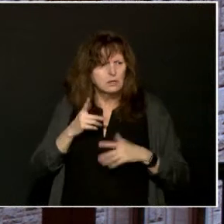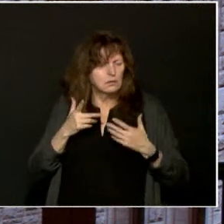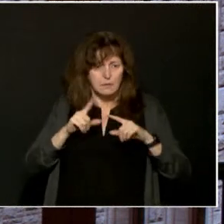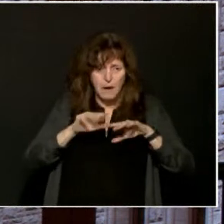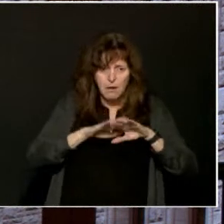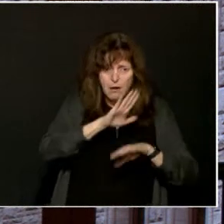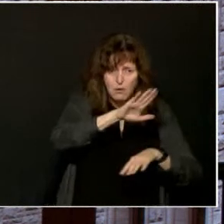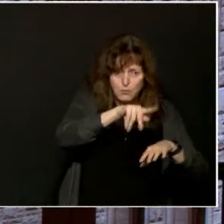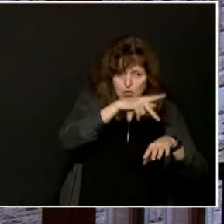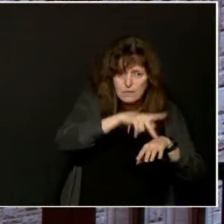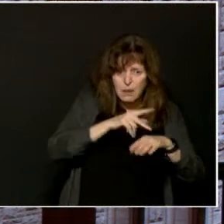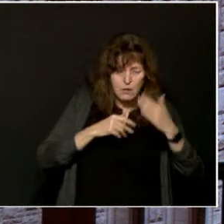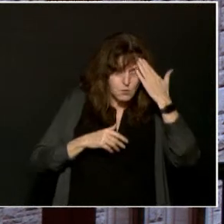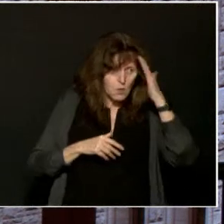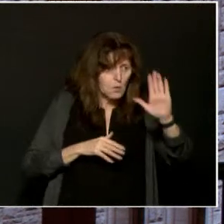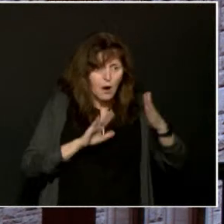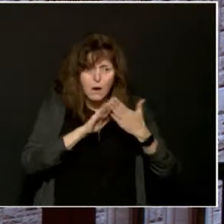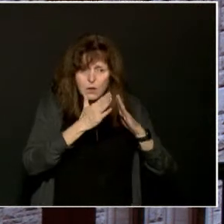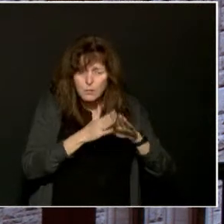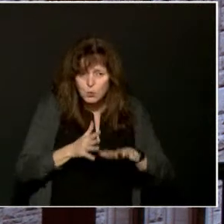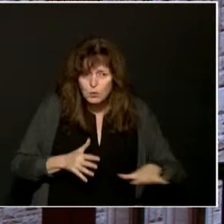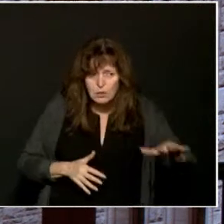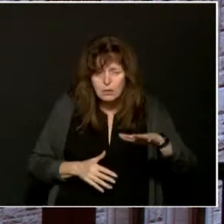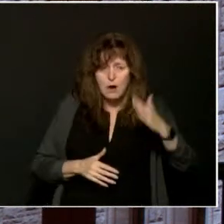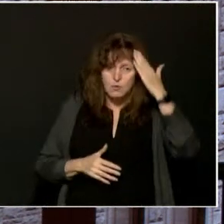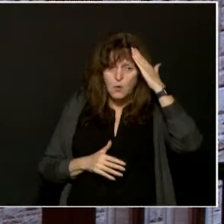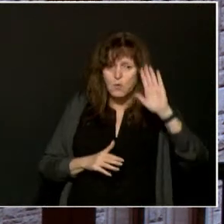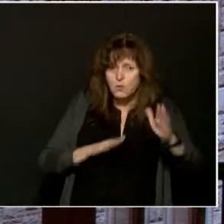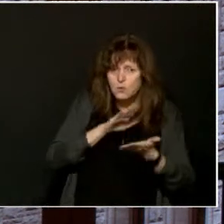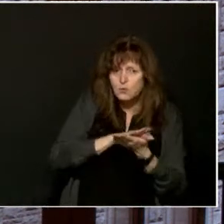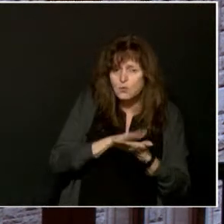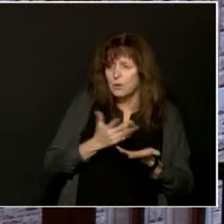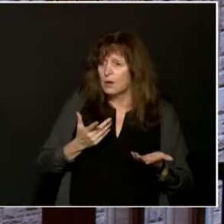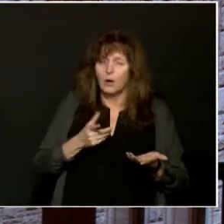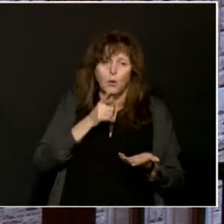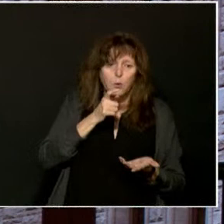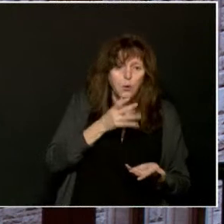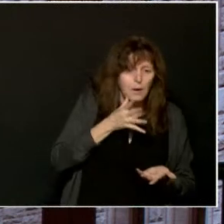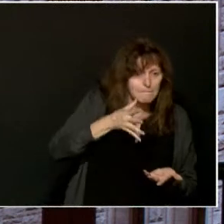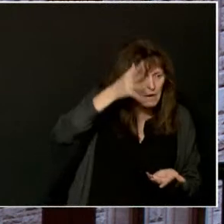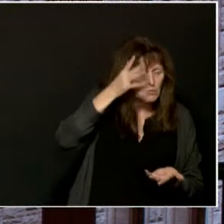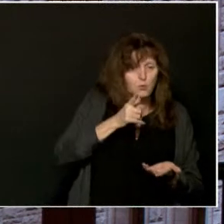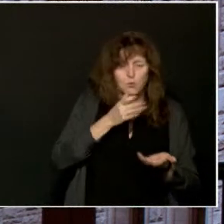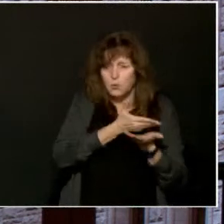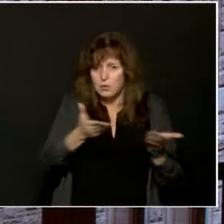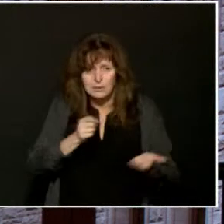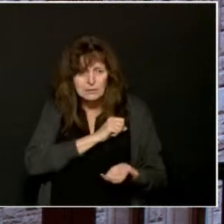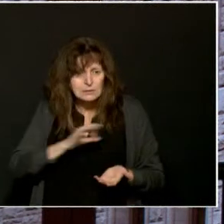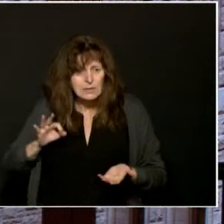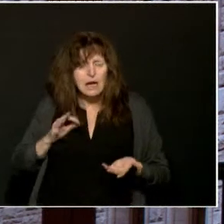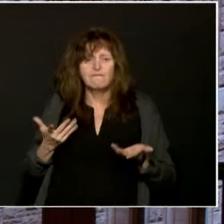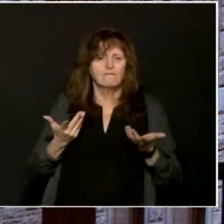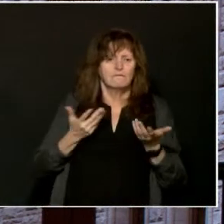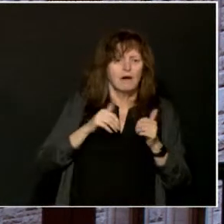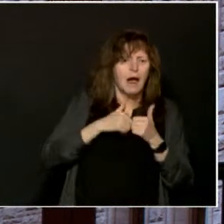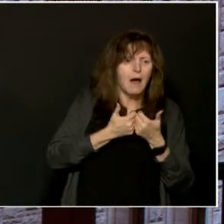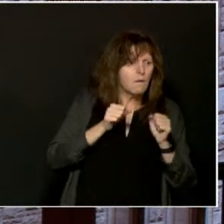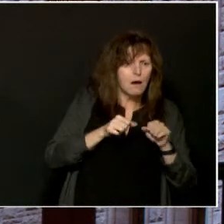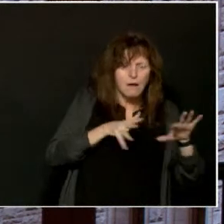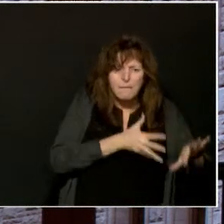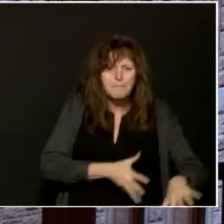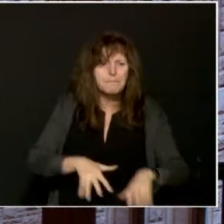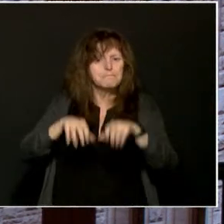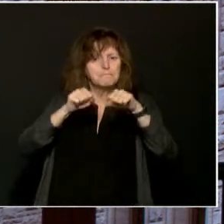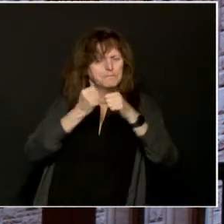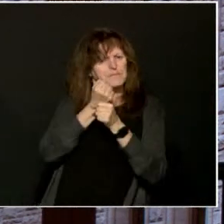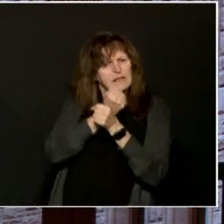community, who know their schools and know their parents as well as staff on how to undertake that. While it's a good idea,